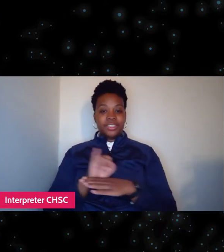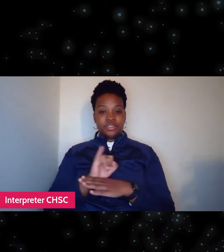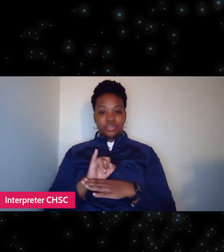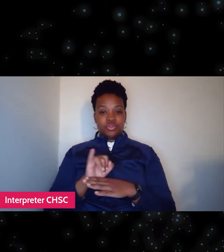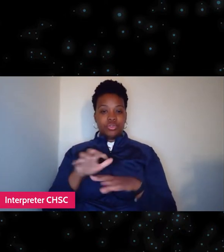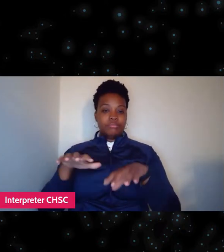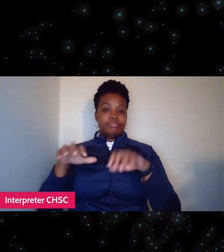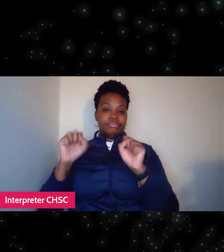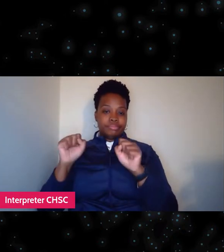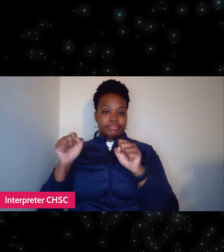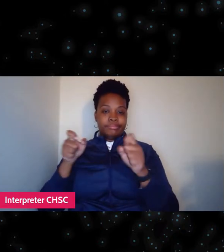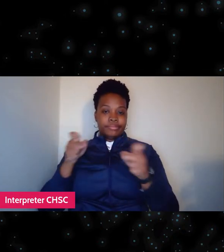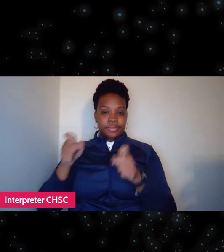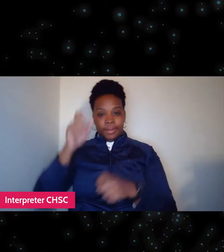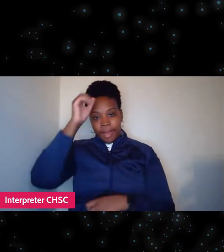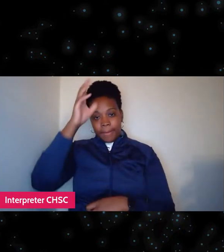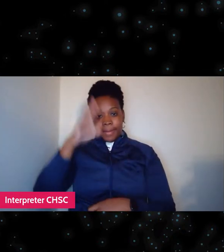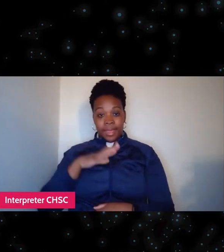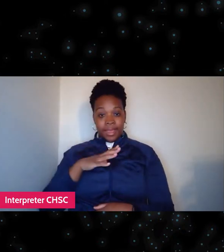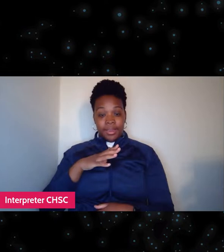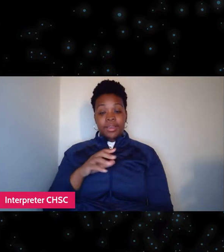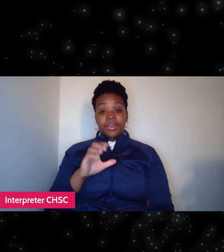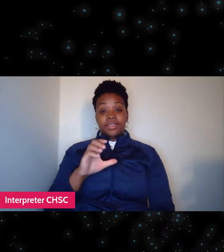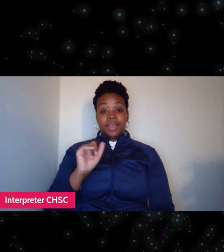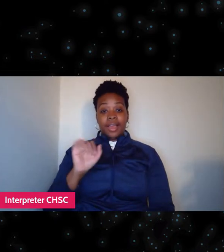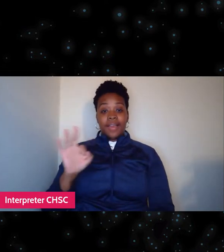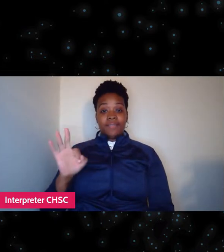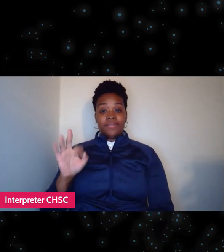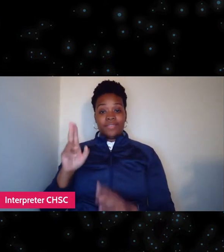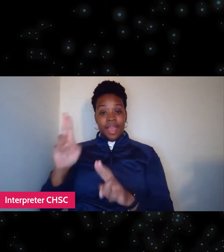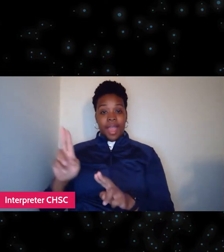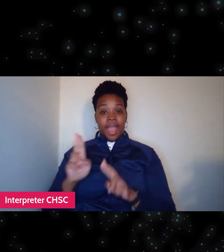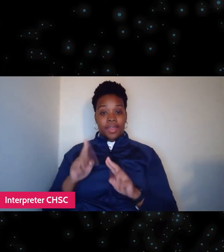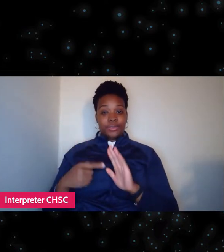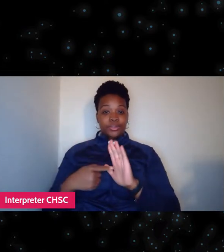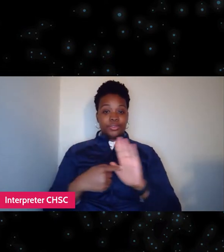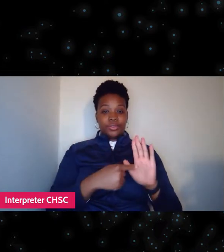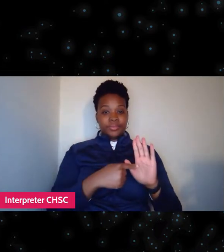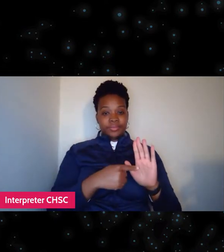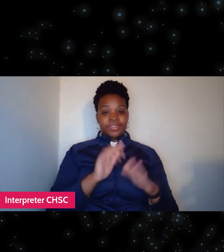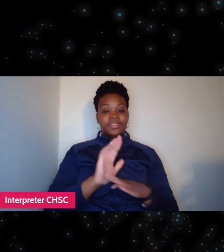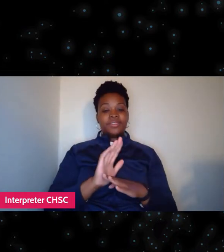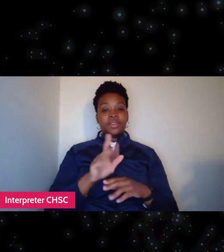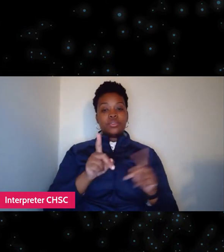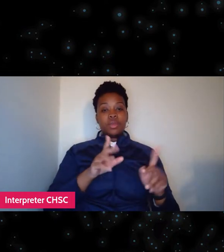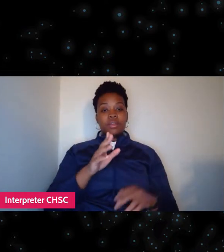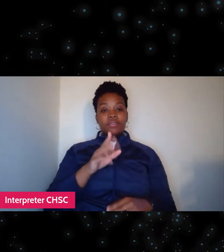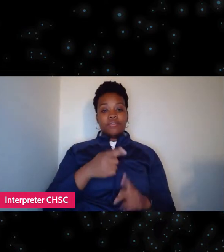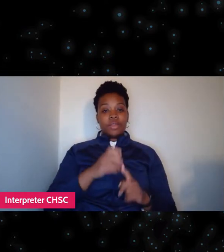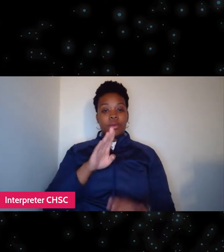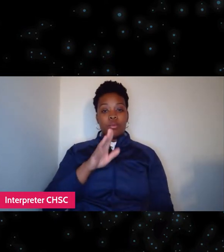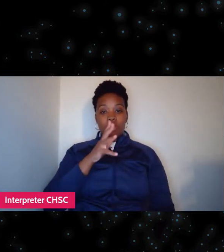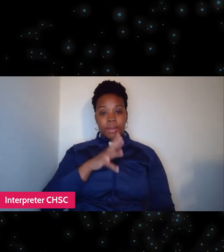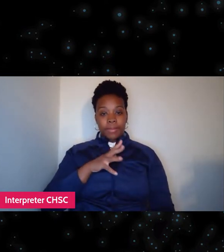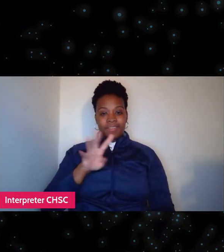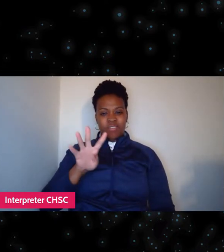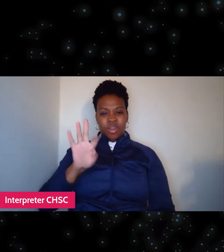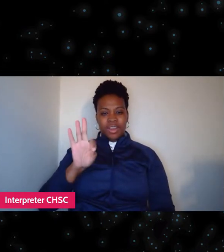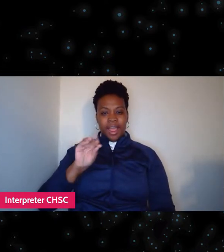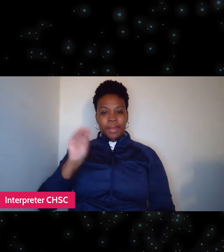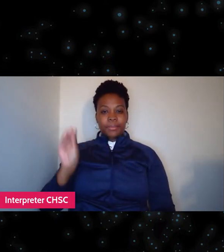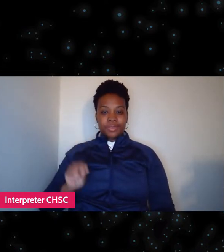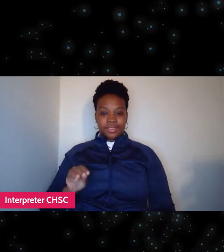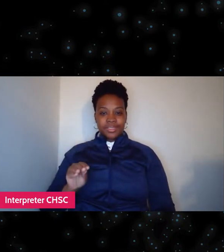men, the CIFF is honored to showcase these films directed by women, who make up 49% of our